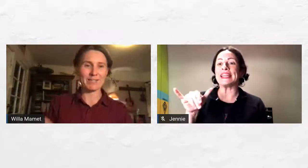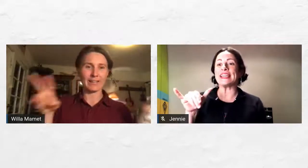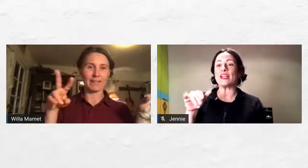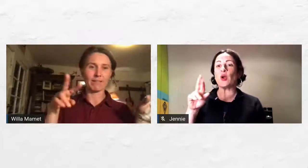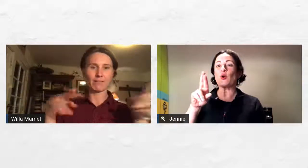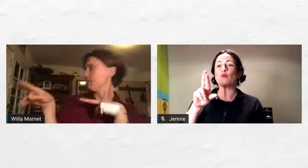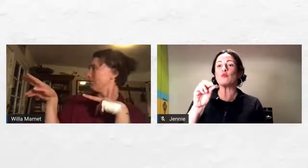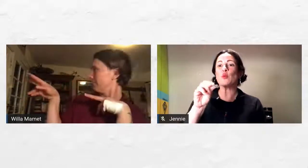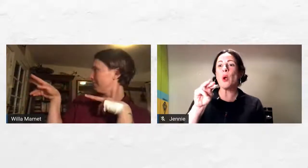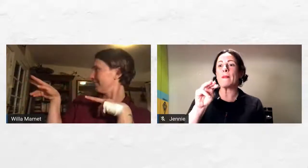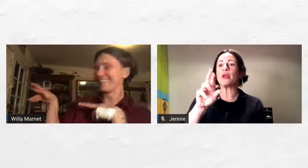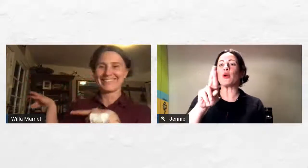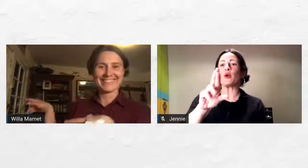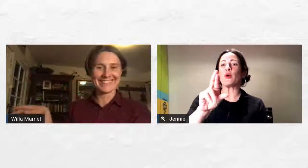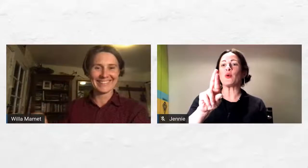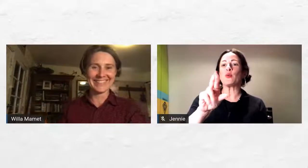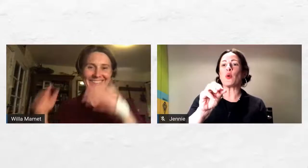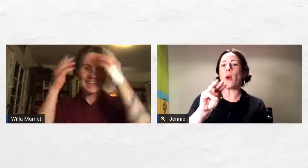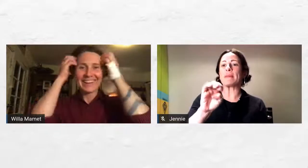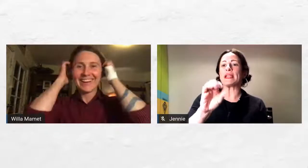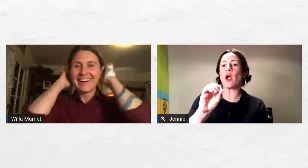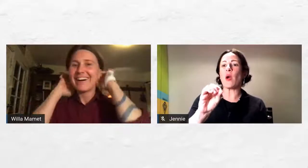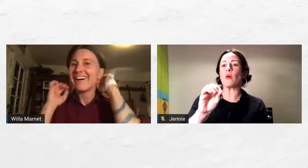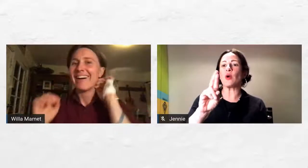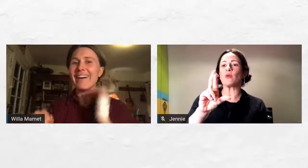Suddenly there was a like,